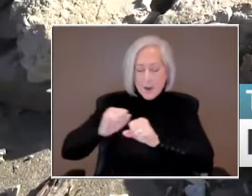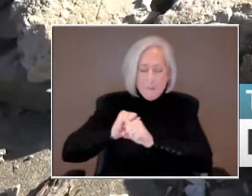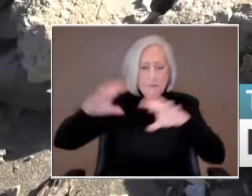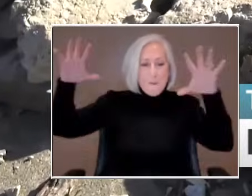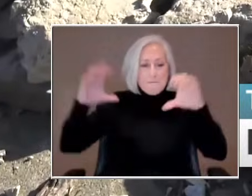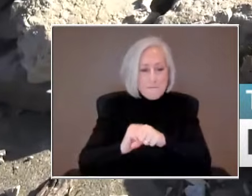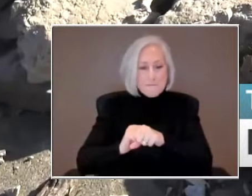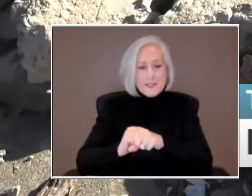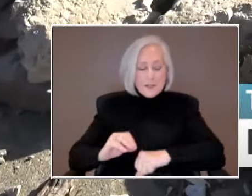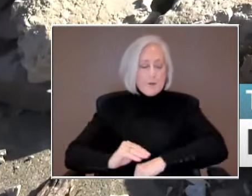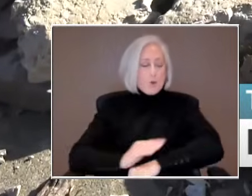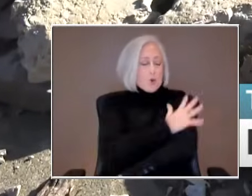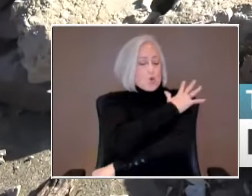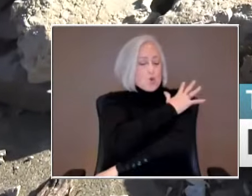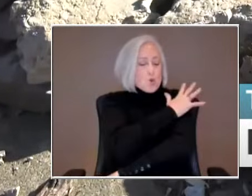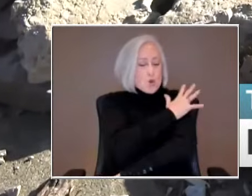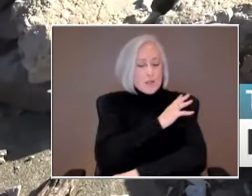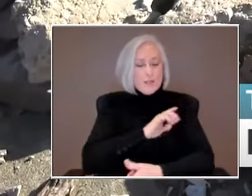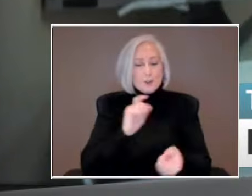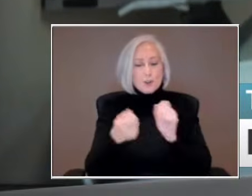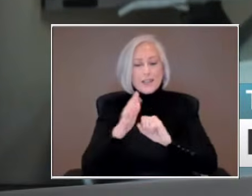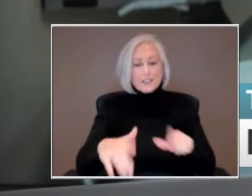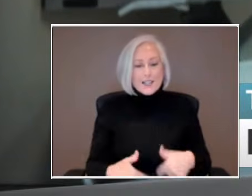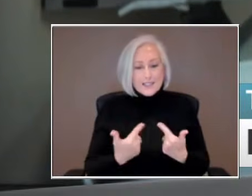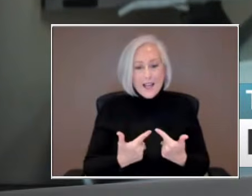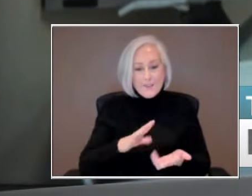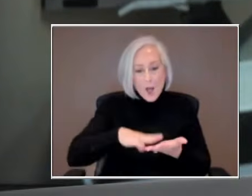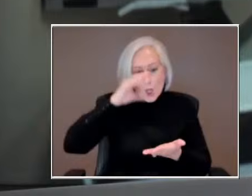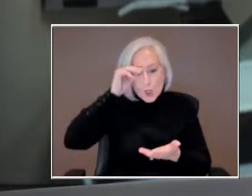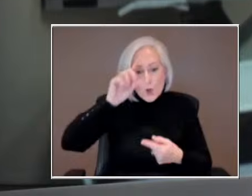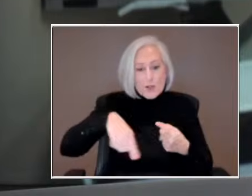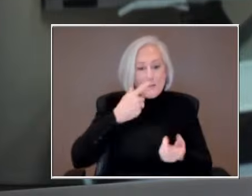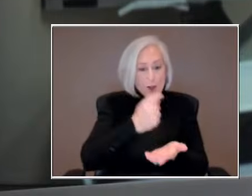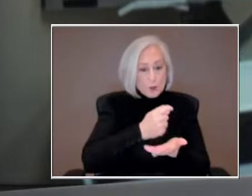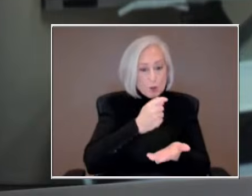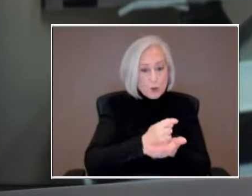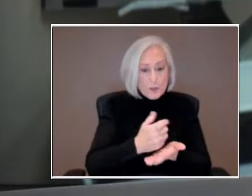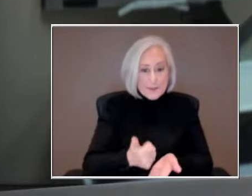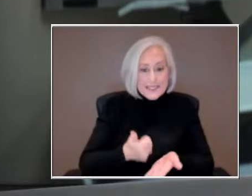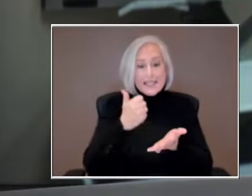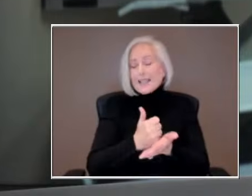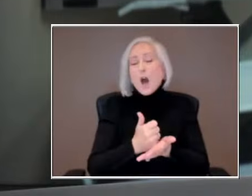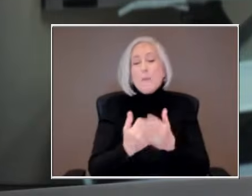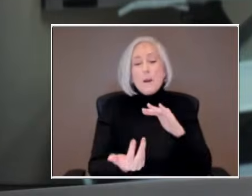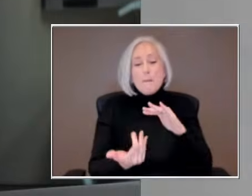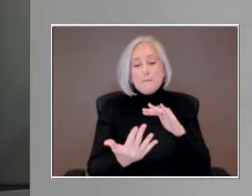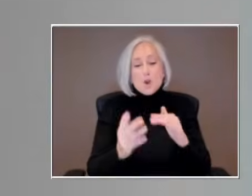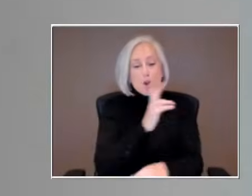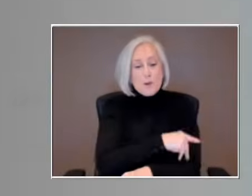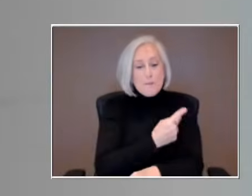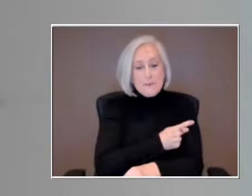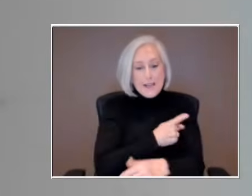Ezra's journey and the treatments that help burn patients now heal faster and get home sooner.